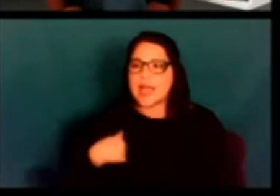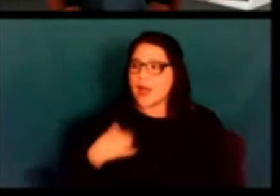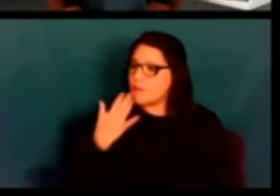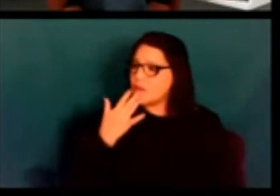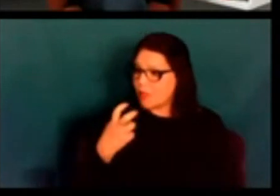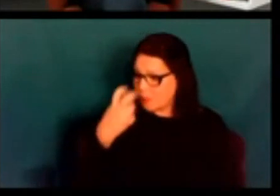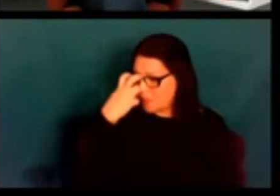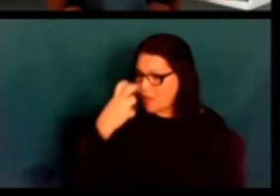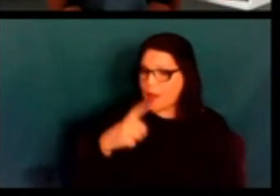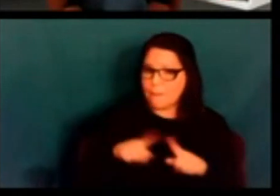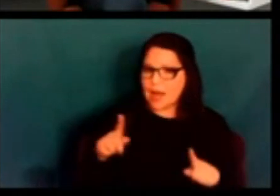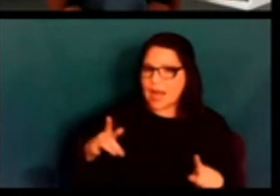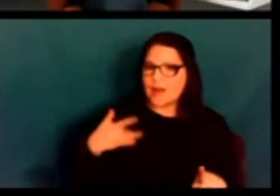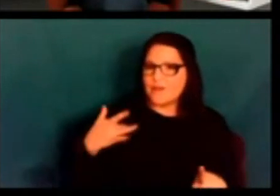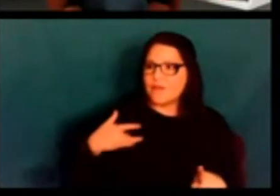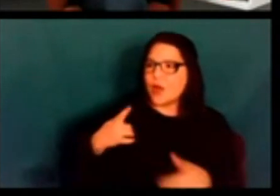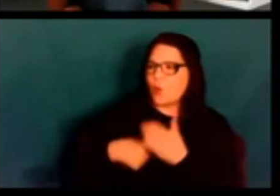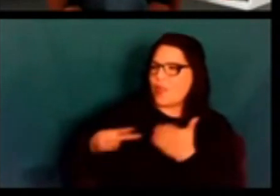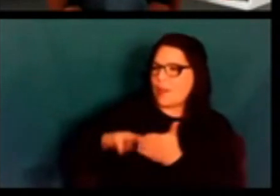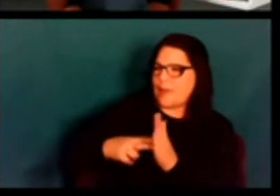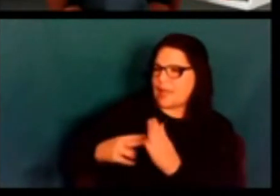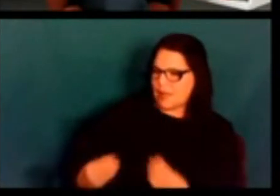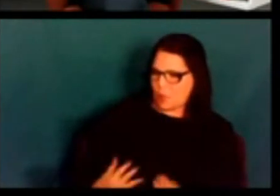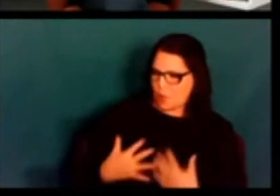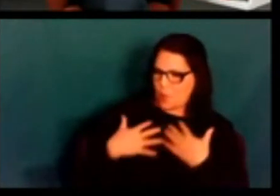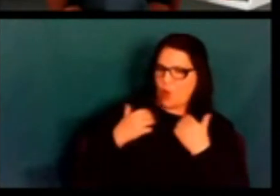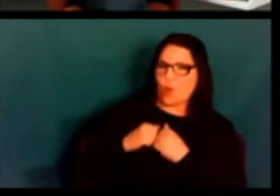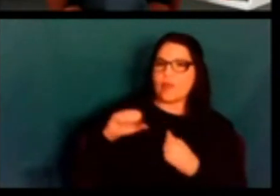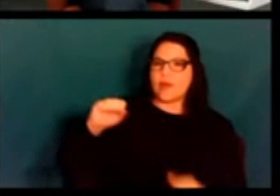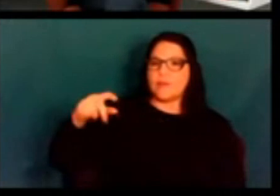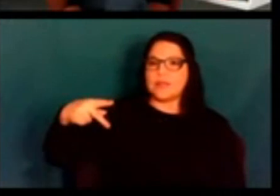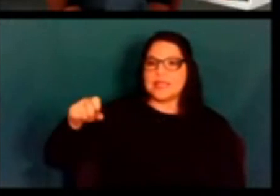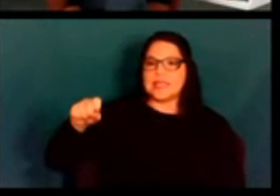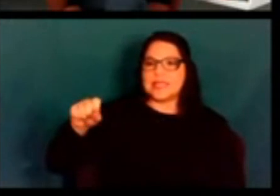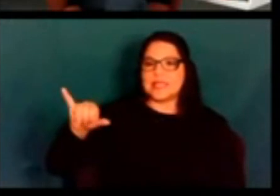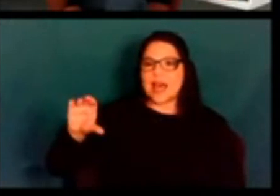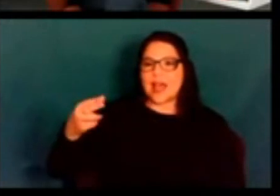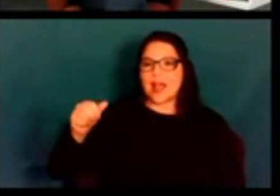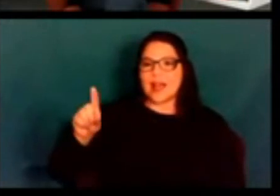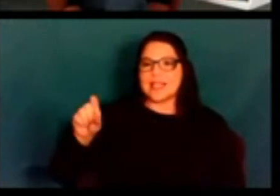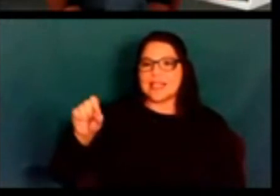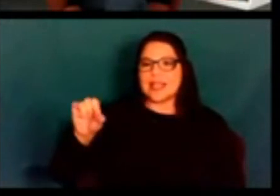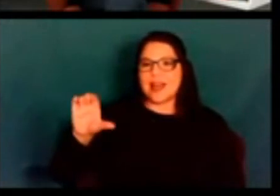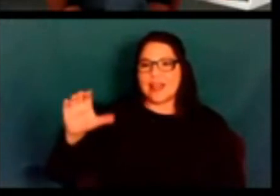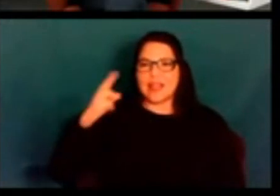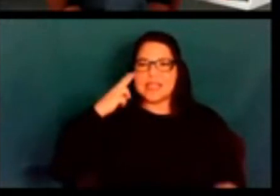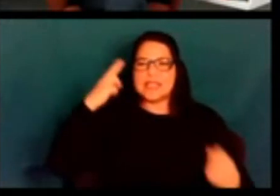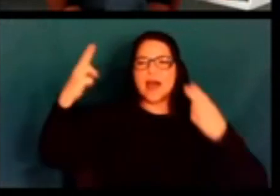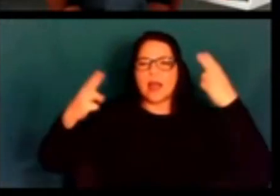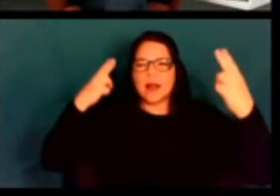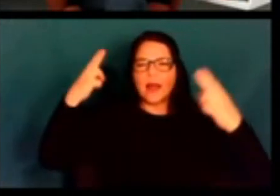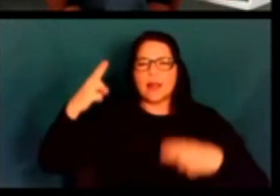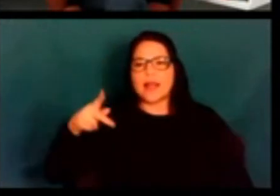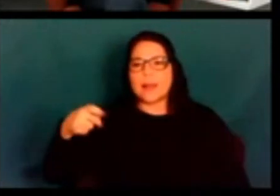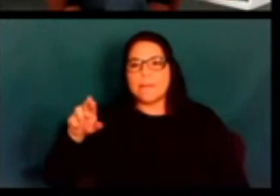but I could feel what they was talking about, in the psychedelic era with the Peter Mac and all of the